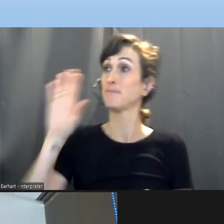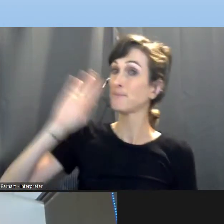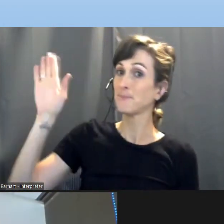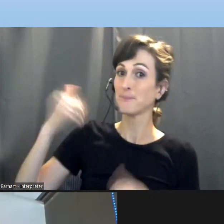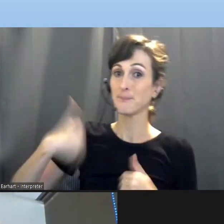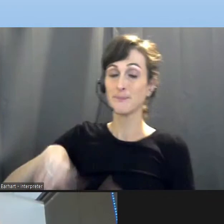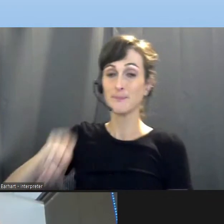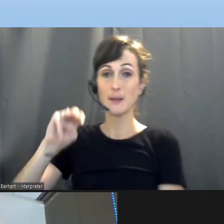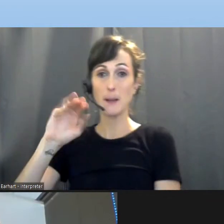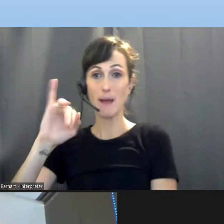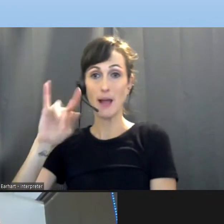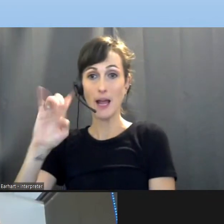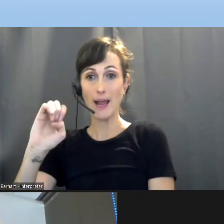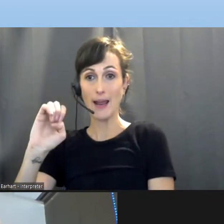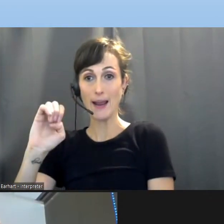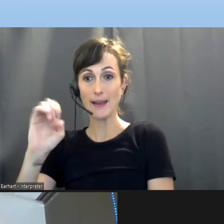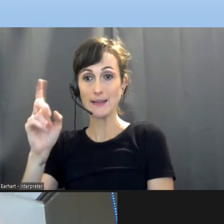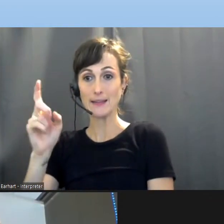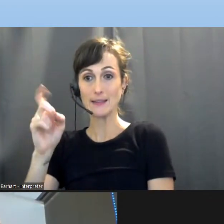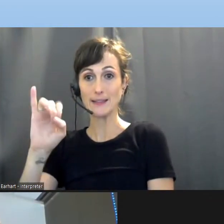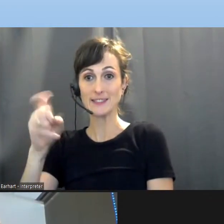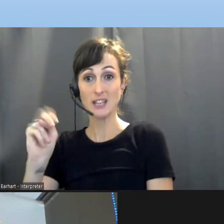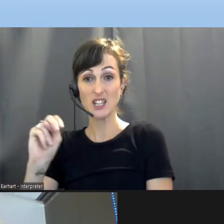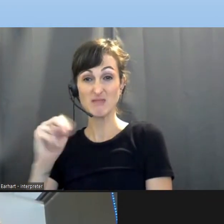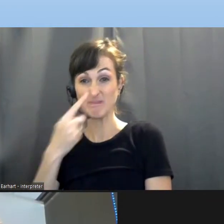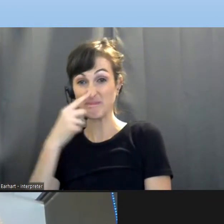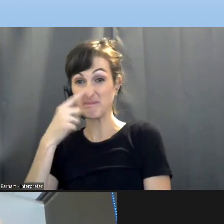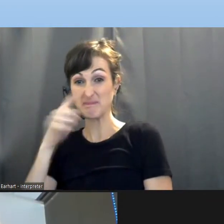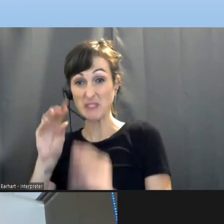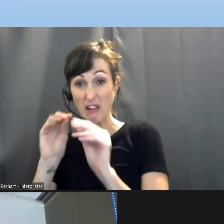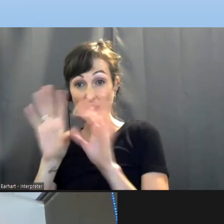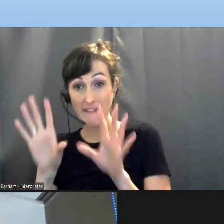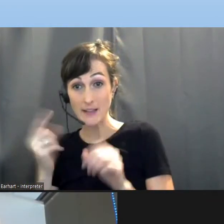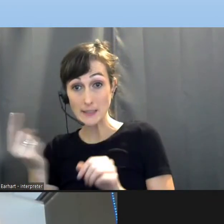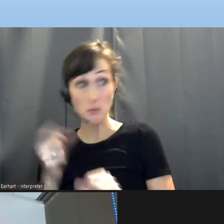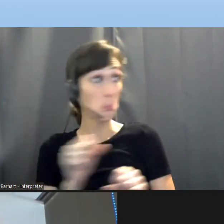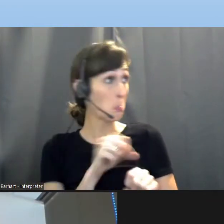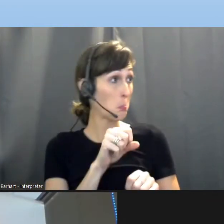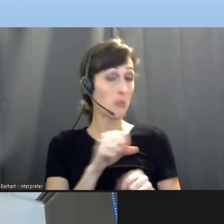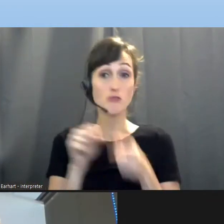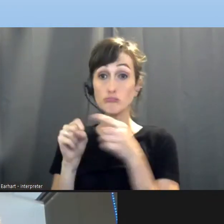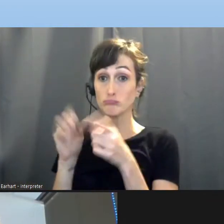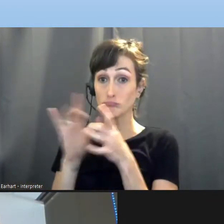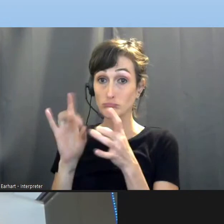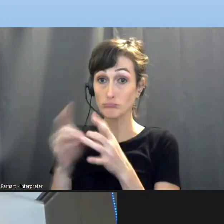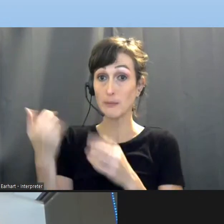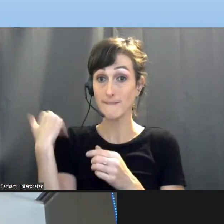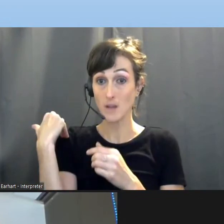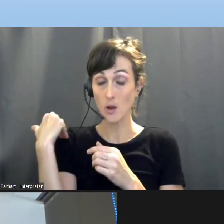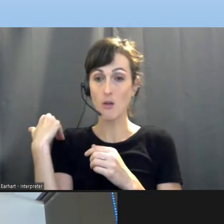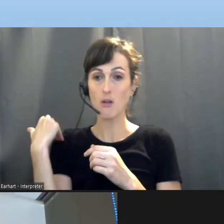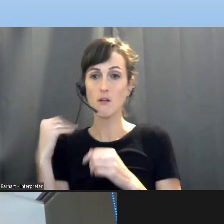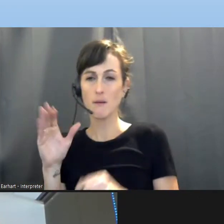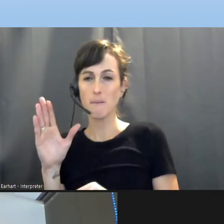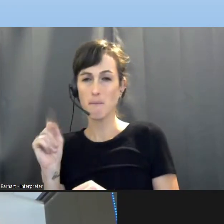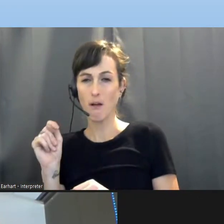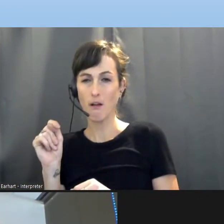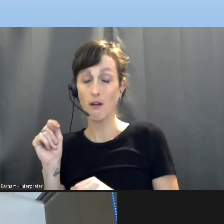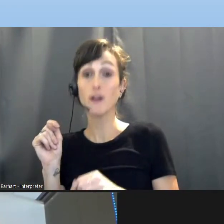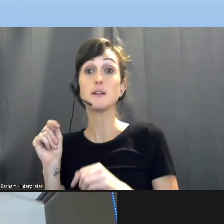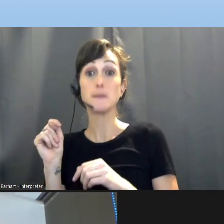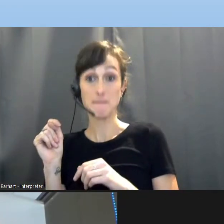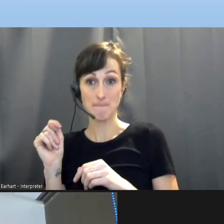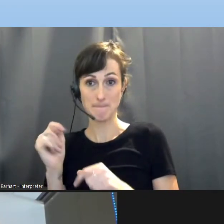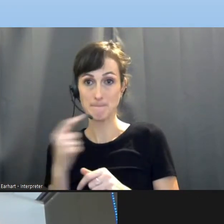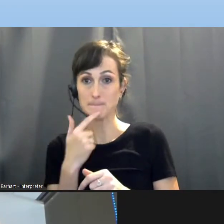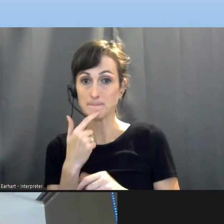me have you clarify something. Yes, sir. You stated it earlier, but this